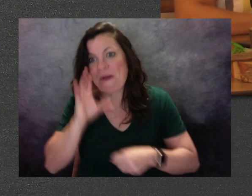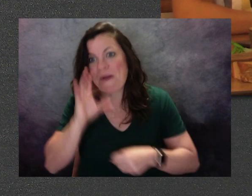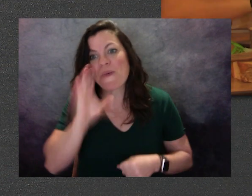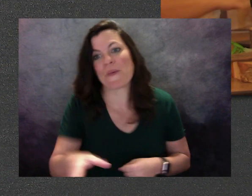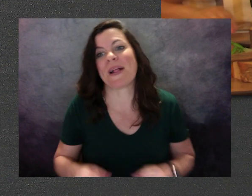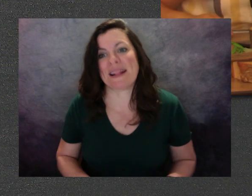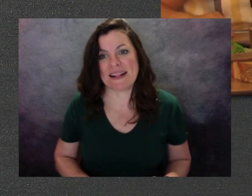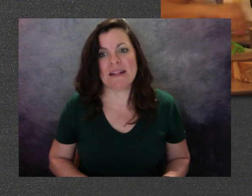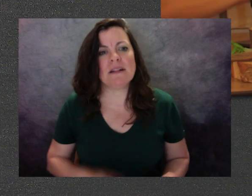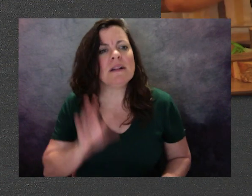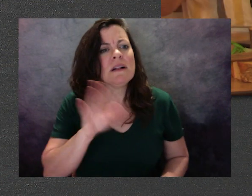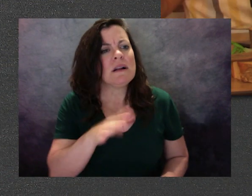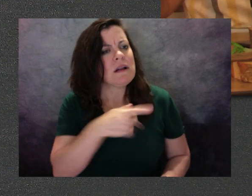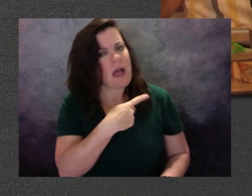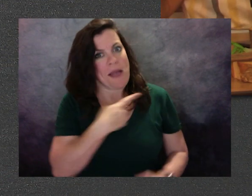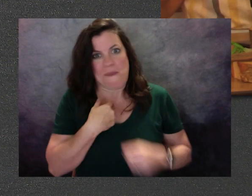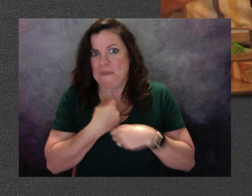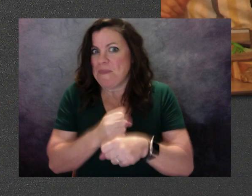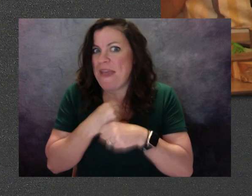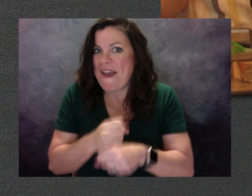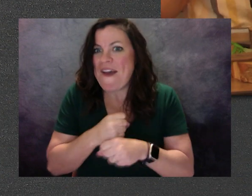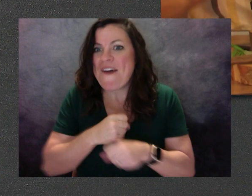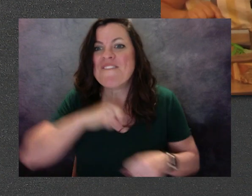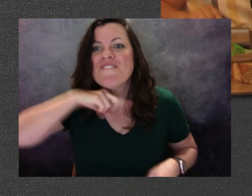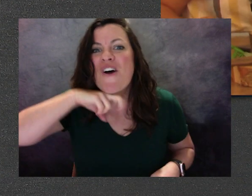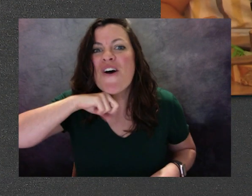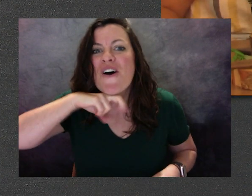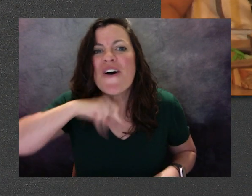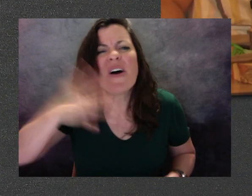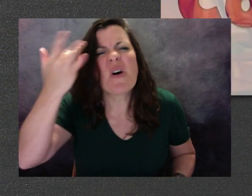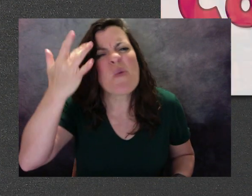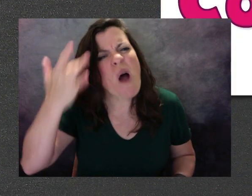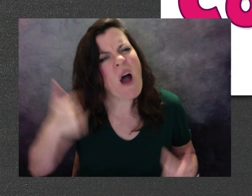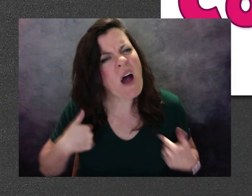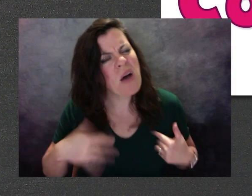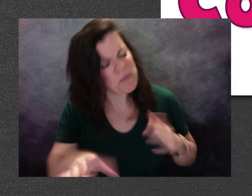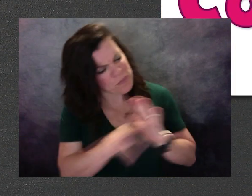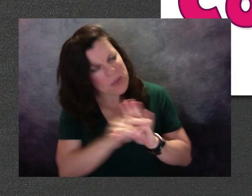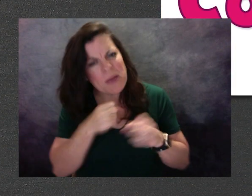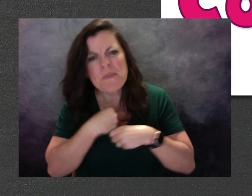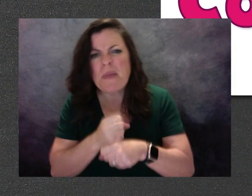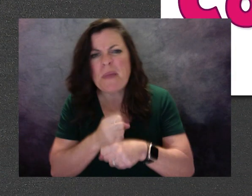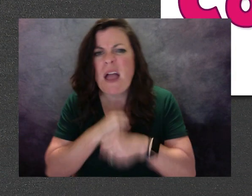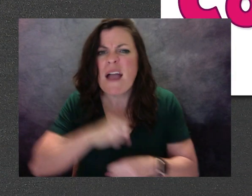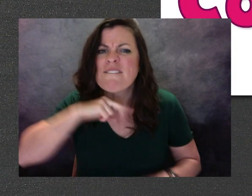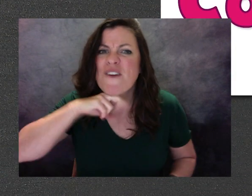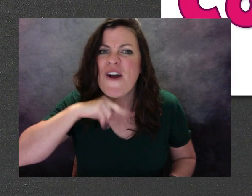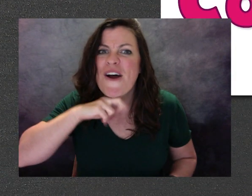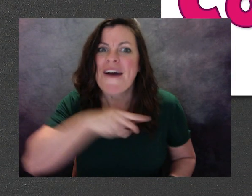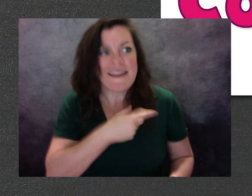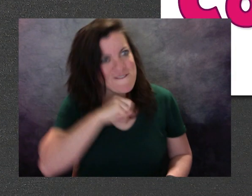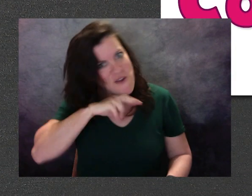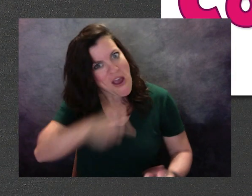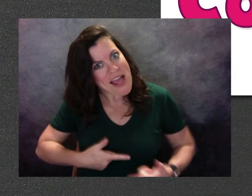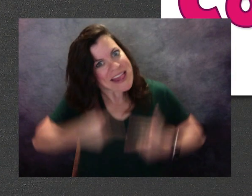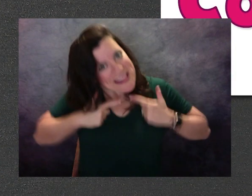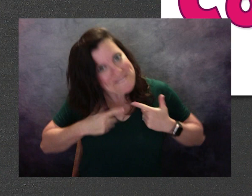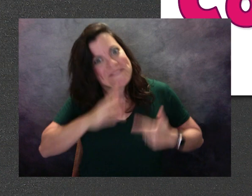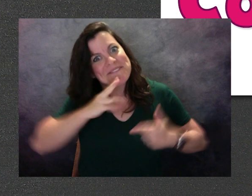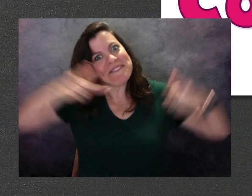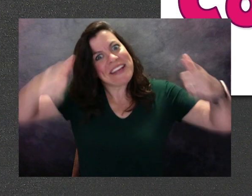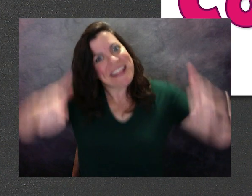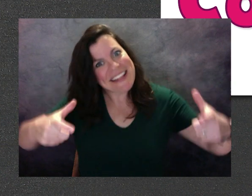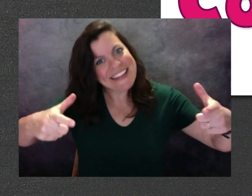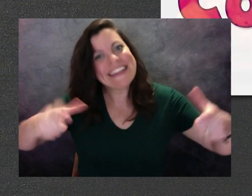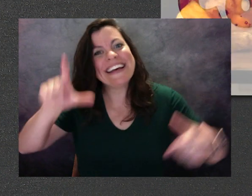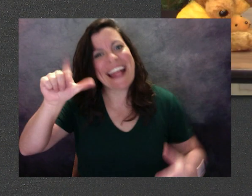lakes. I'm gonna go get all of that stuff ready and I'll be right back. Stay right there. Welcome back, friends. It's Miss Chelsea and I have Candy